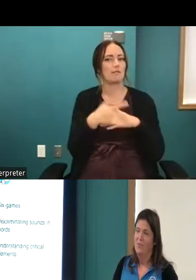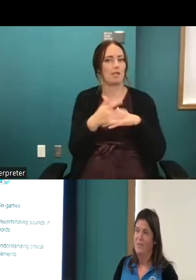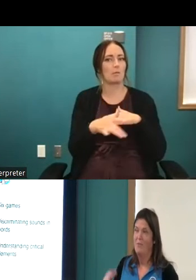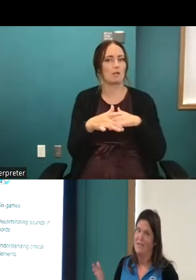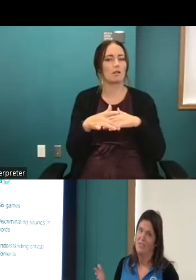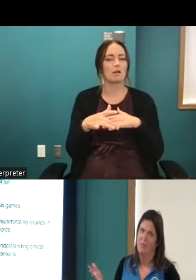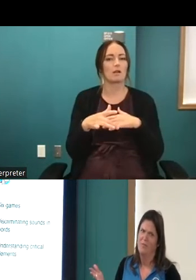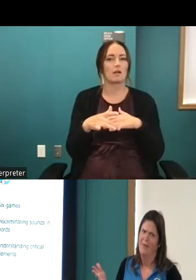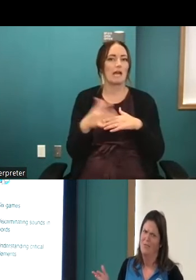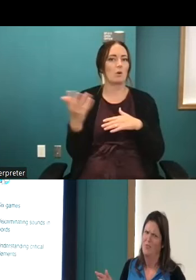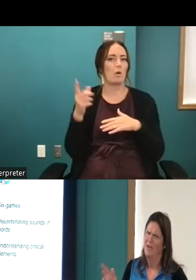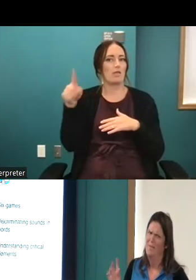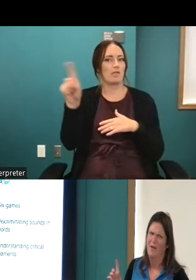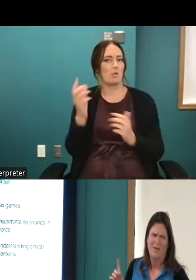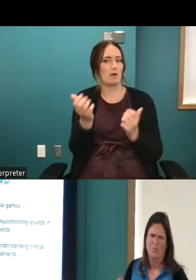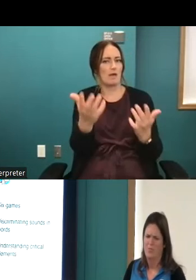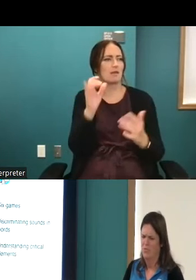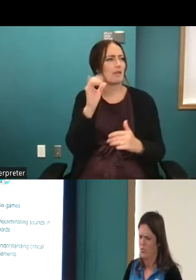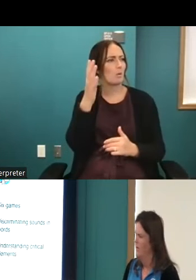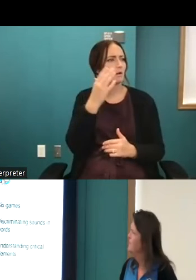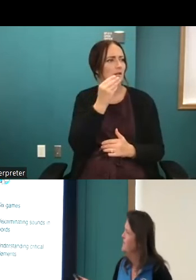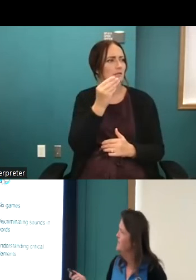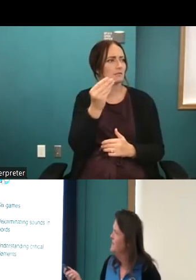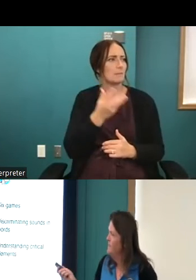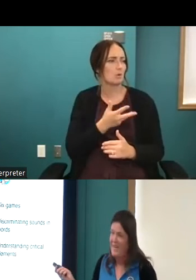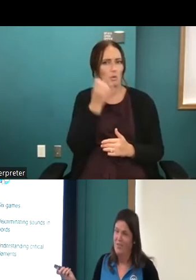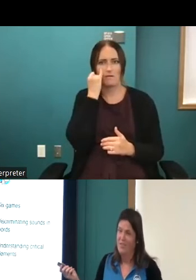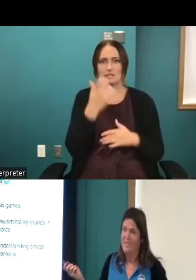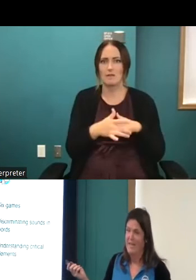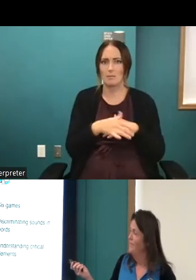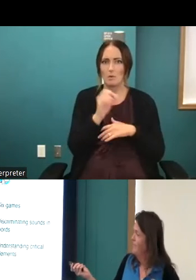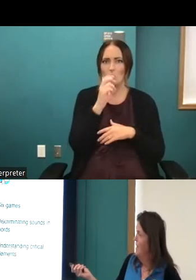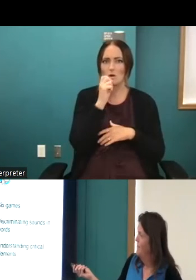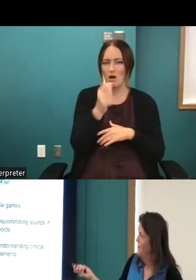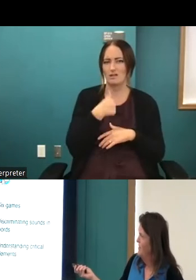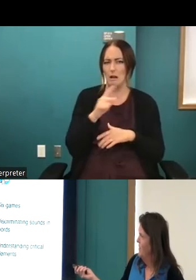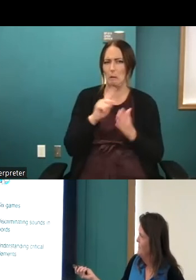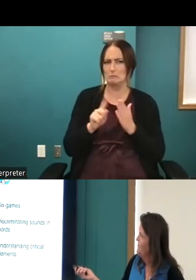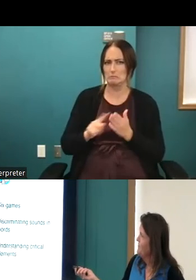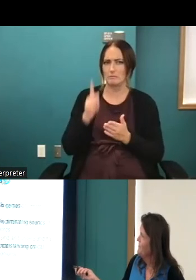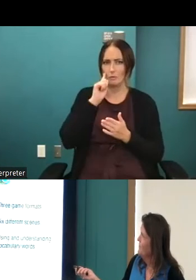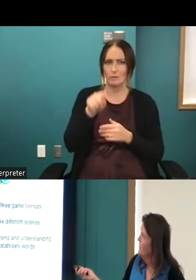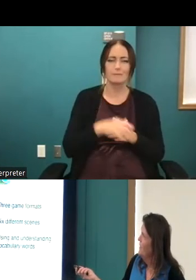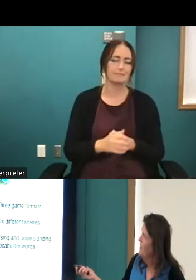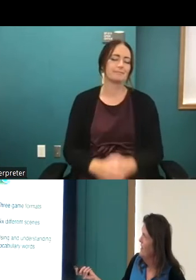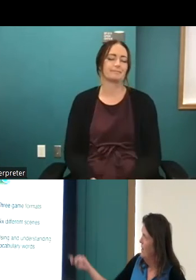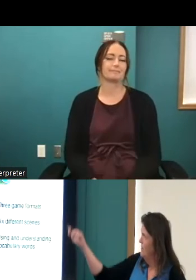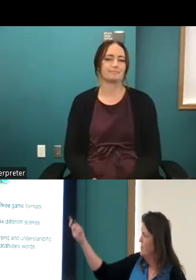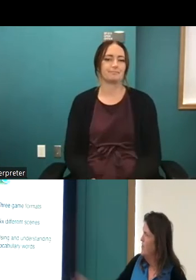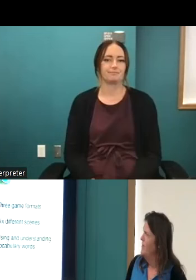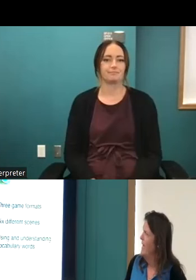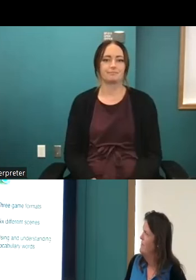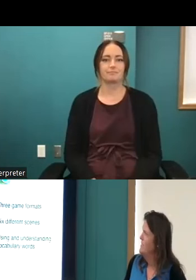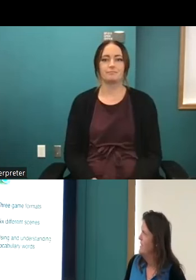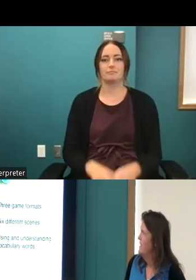recommend. So that will let us know if they're in Spanish or not. I'm not 100% sure, but I can look into that for you as well.